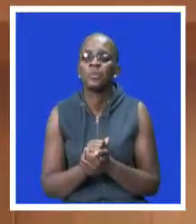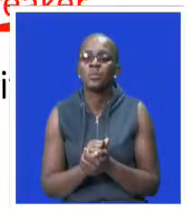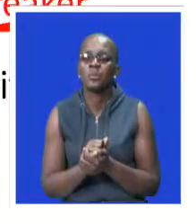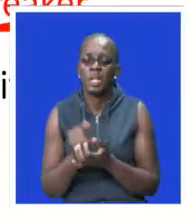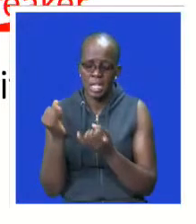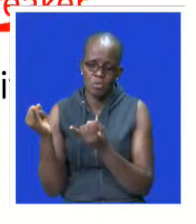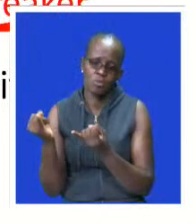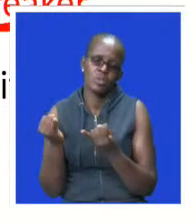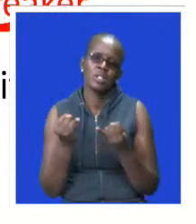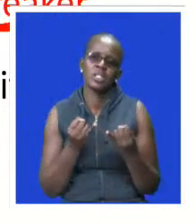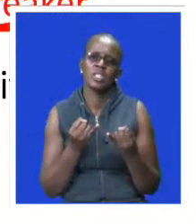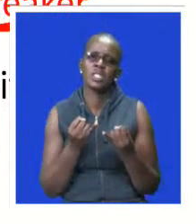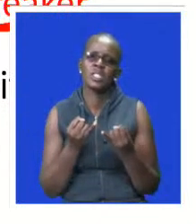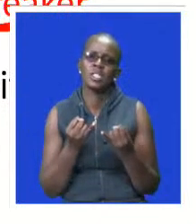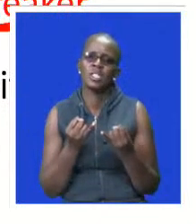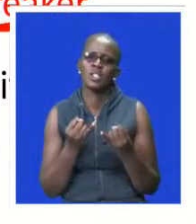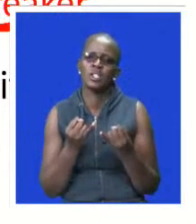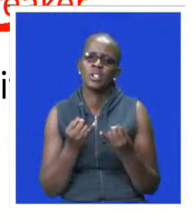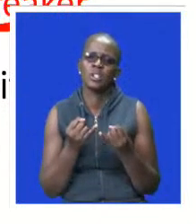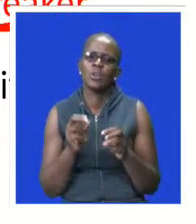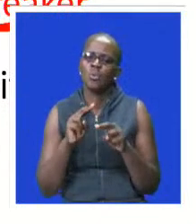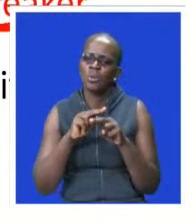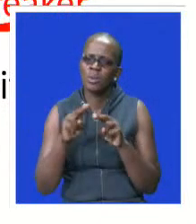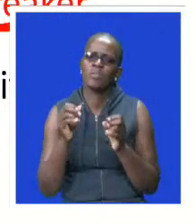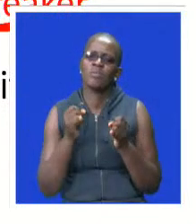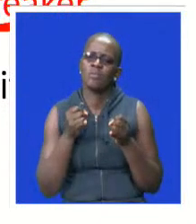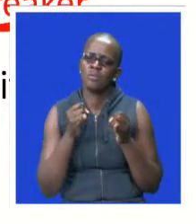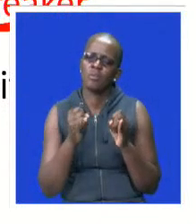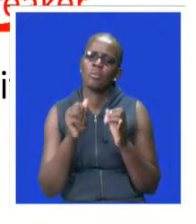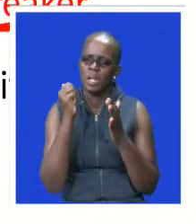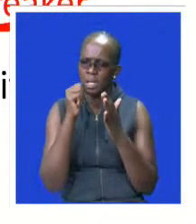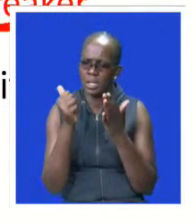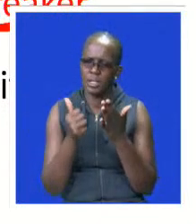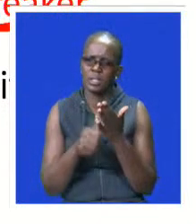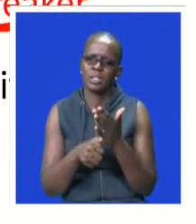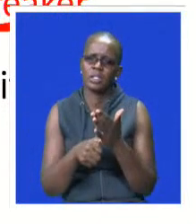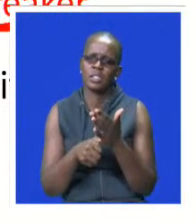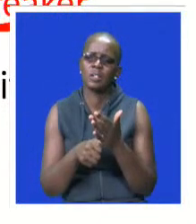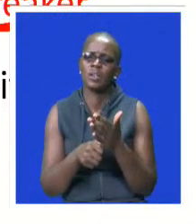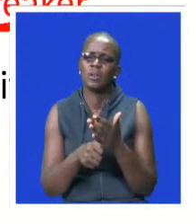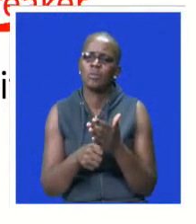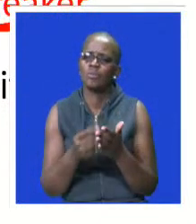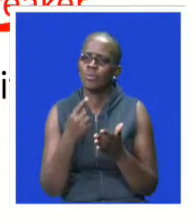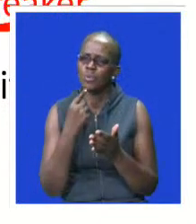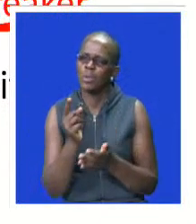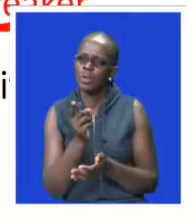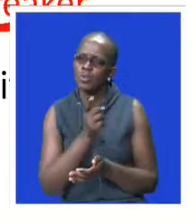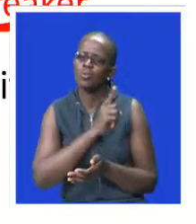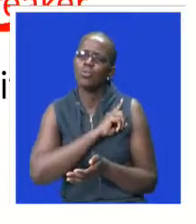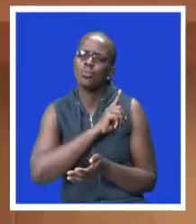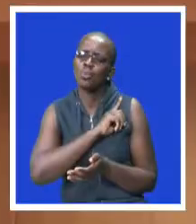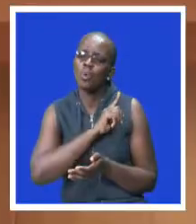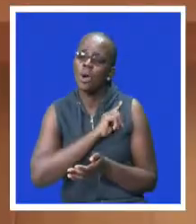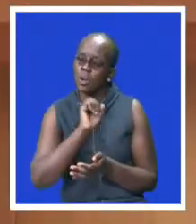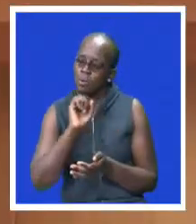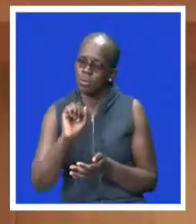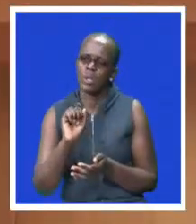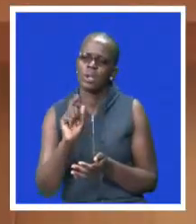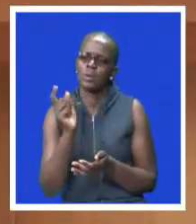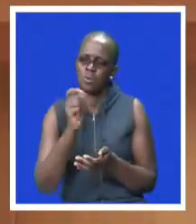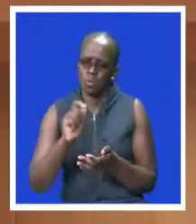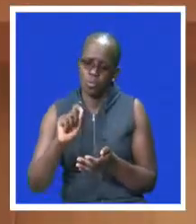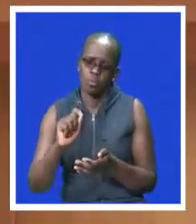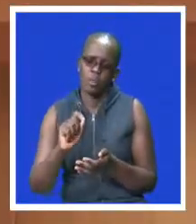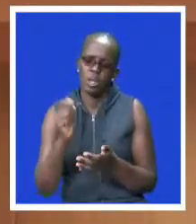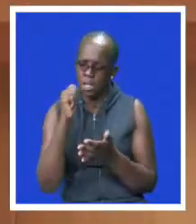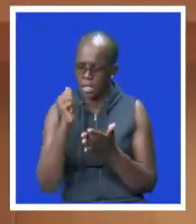to state the purpose of your letter. That is, why are you writing today? All right. Here, this is not